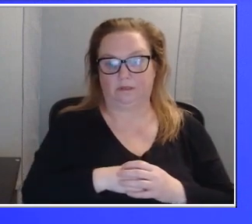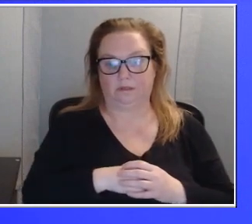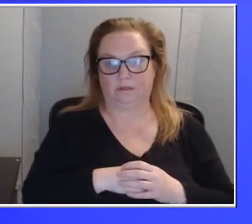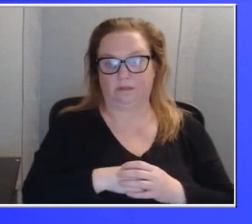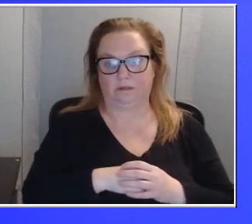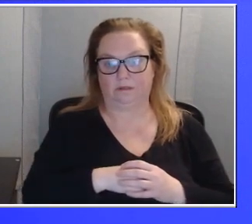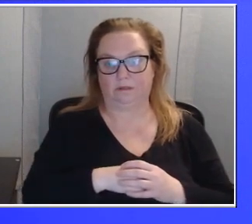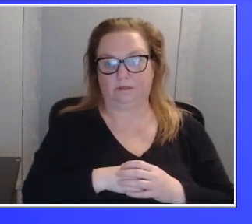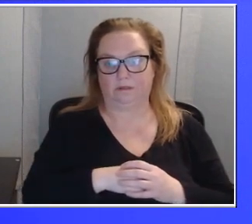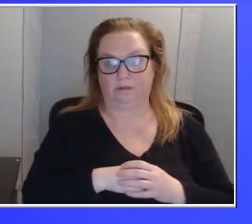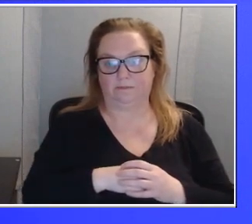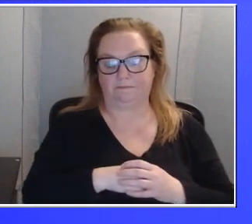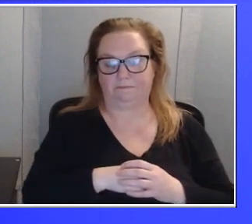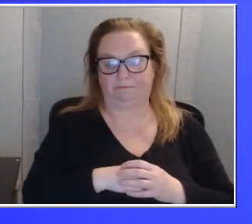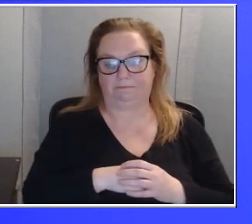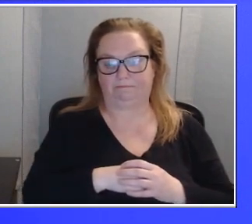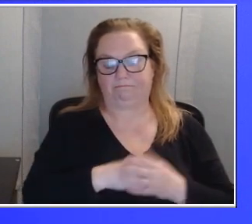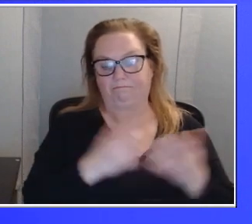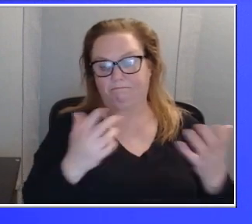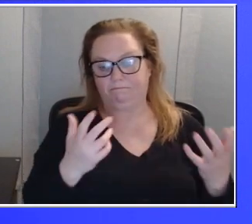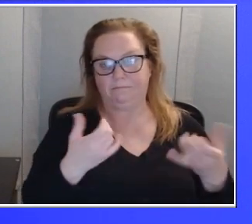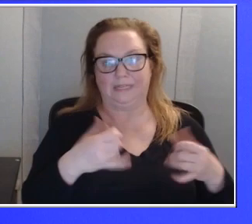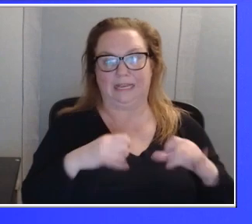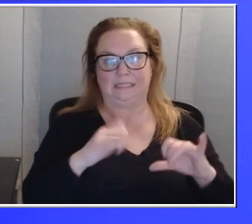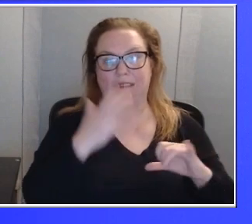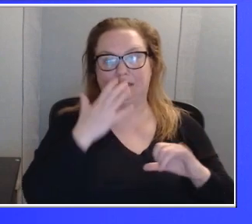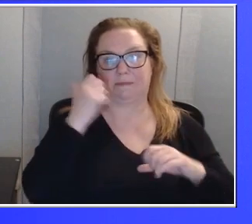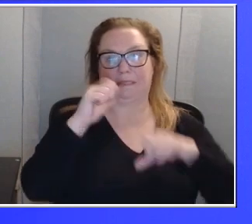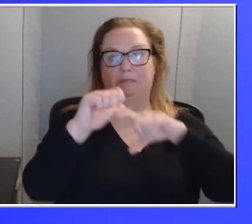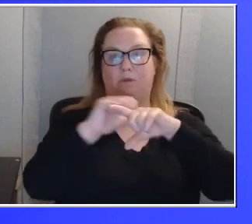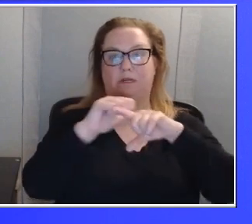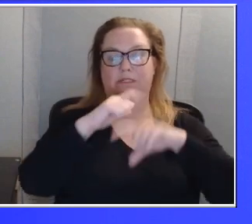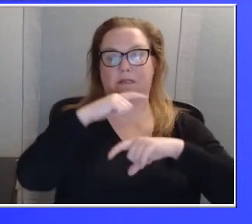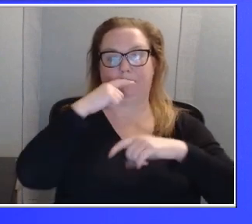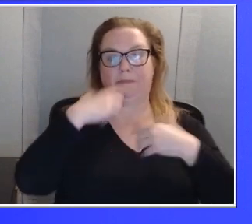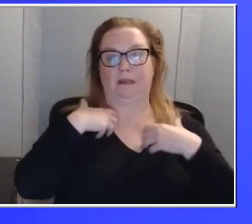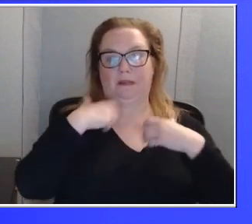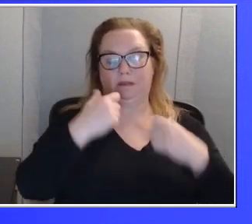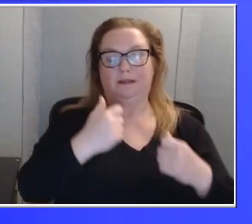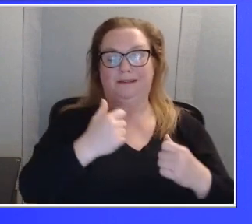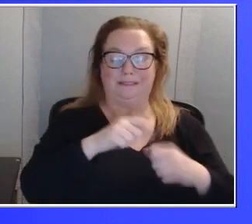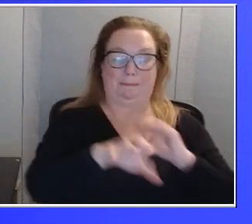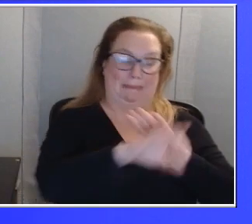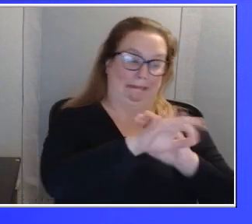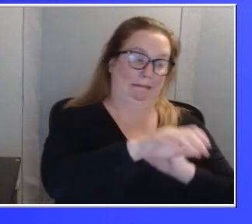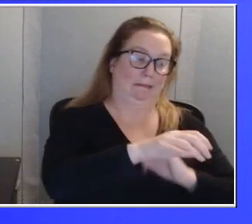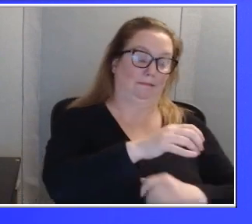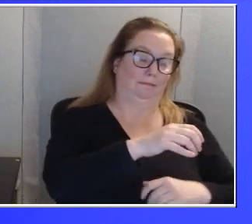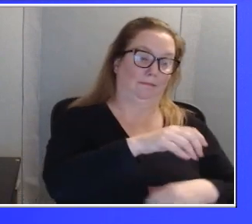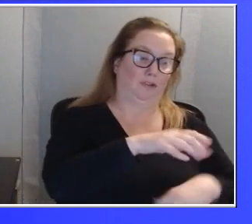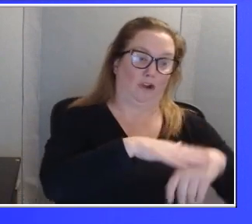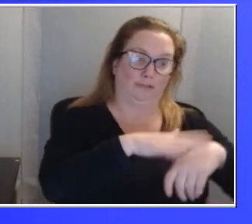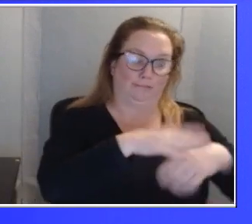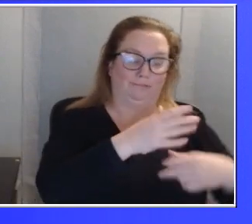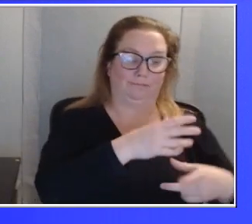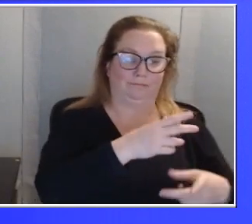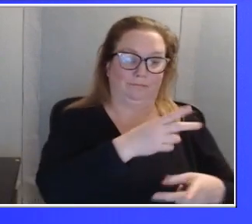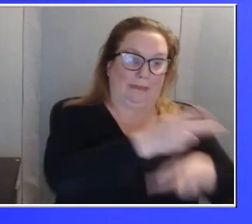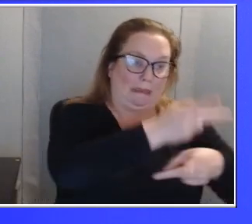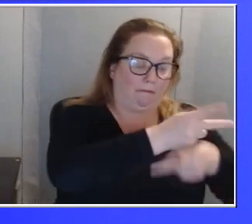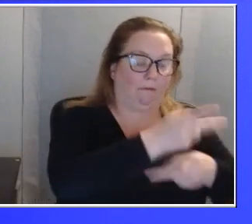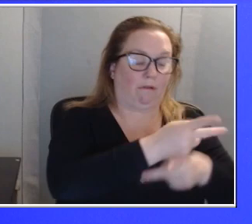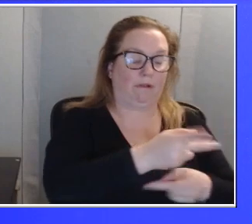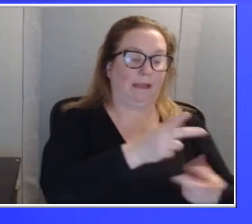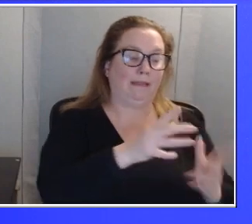So, you know, I think it's still a best practice in public health to err on the side of caution and adjust as we learn more. So from